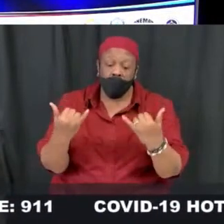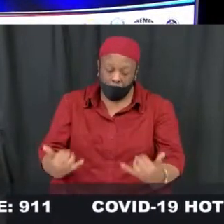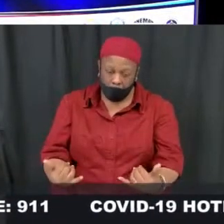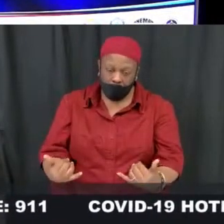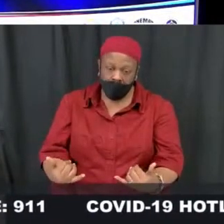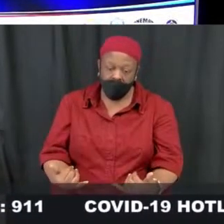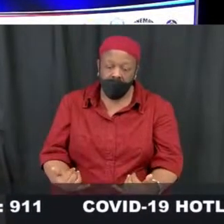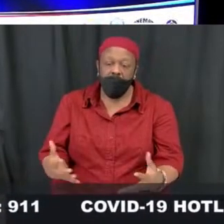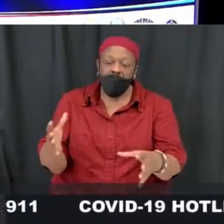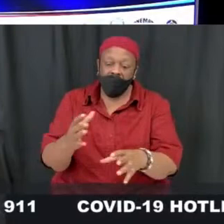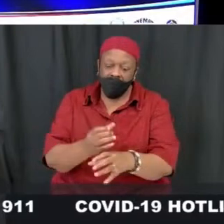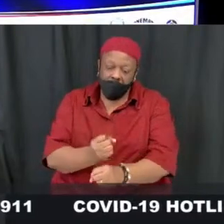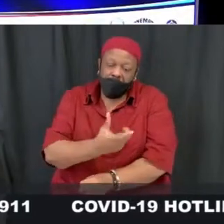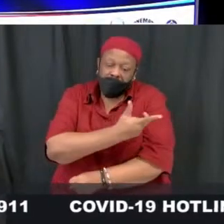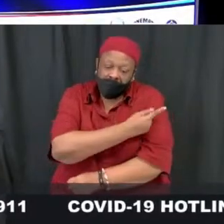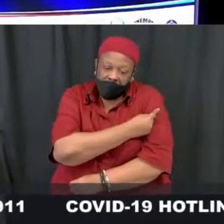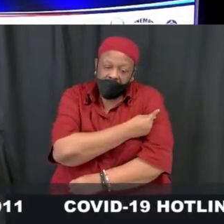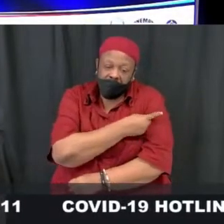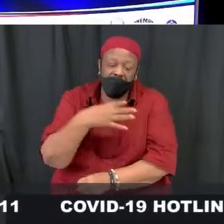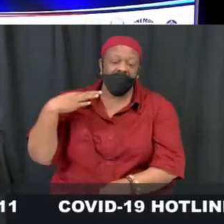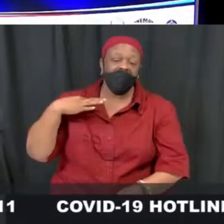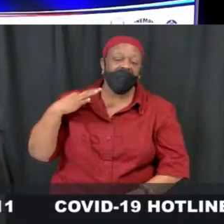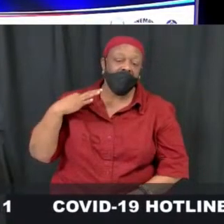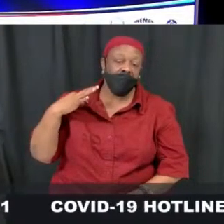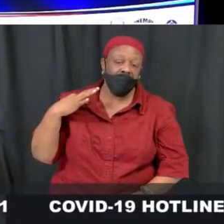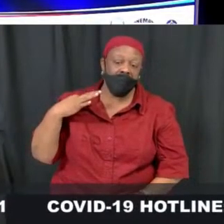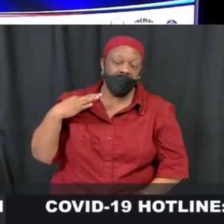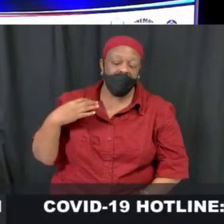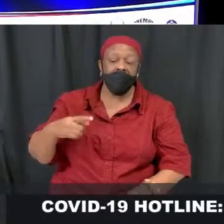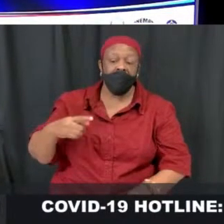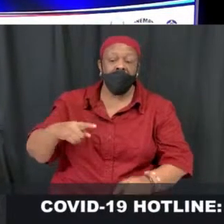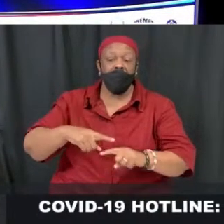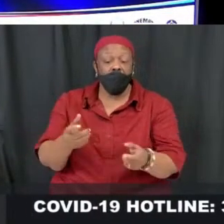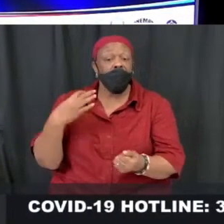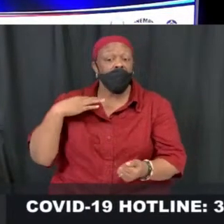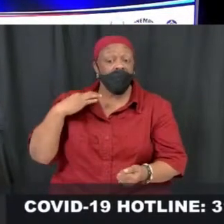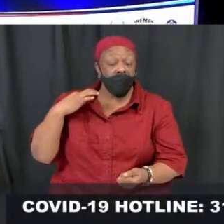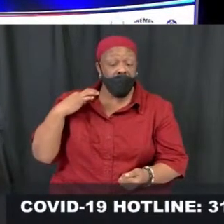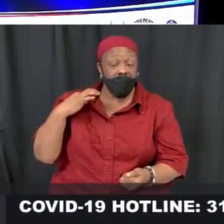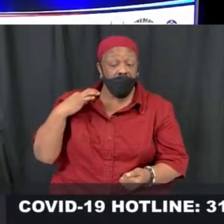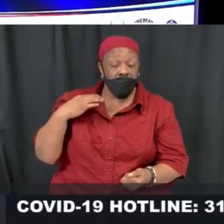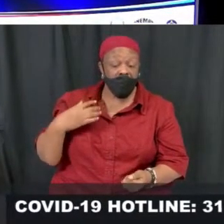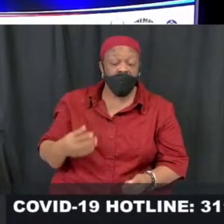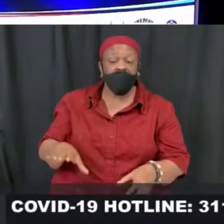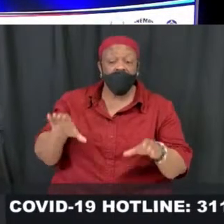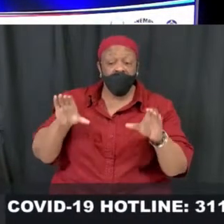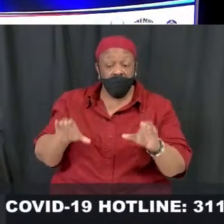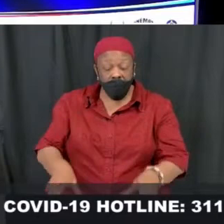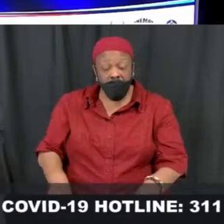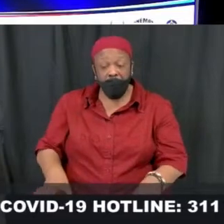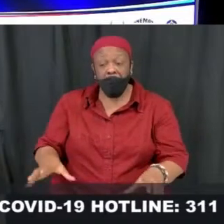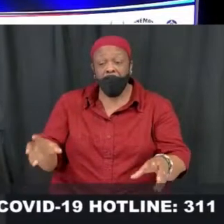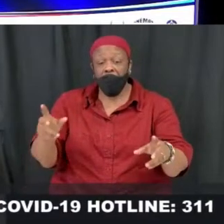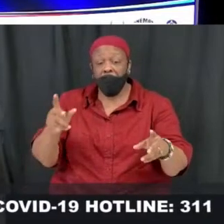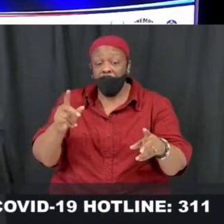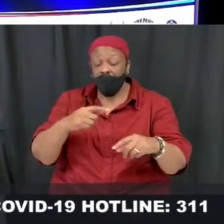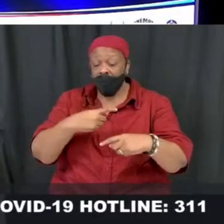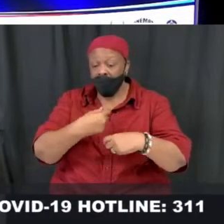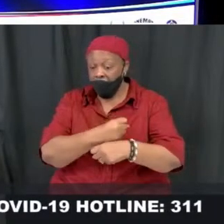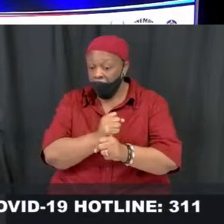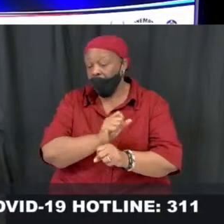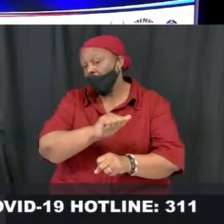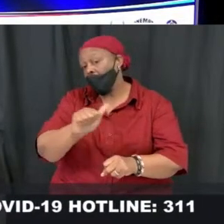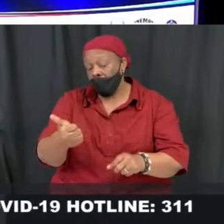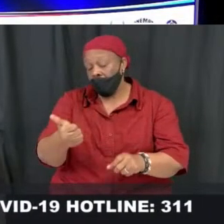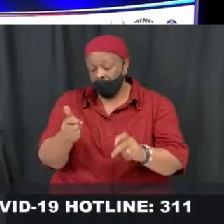voluntary choice, but with choices come consequences. By not getting vaccine, you can jeopardize the health of those around you in